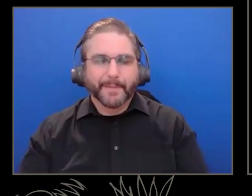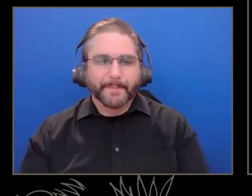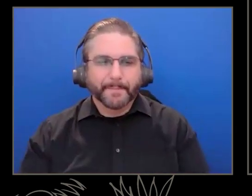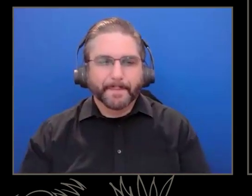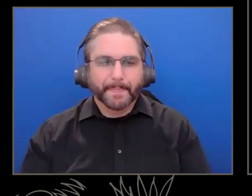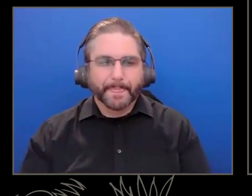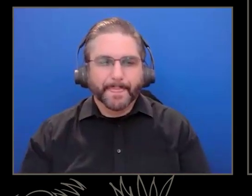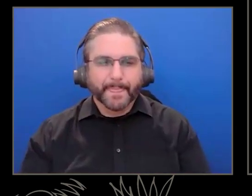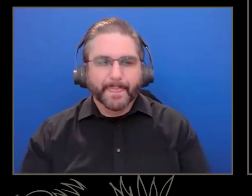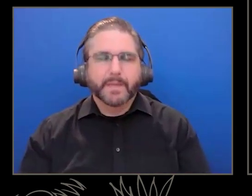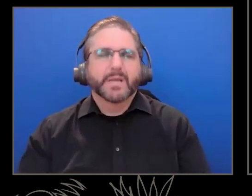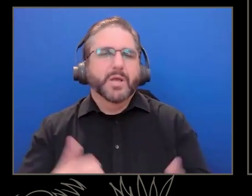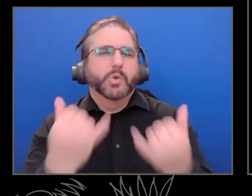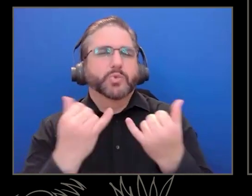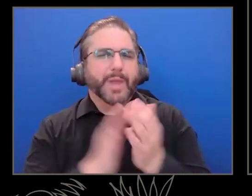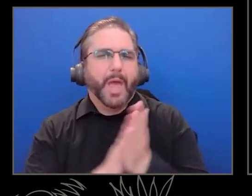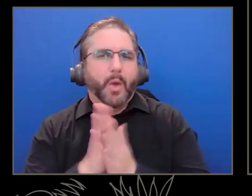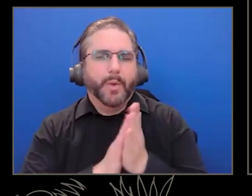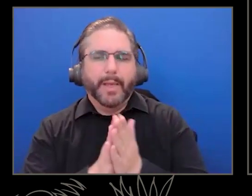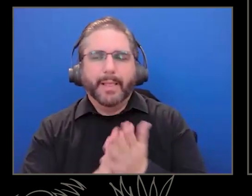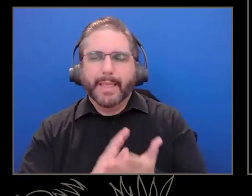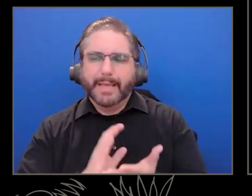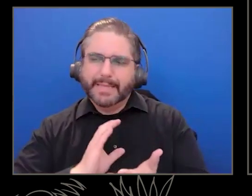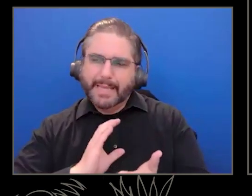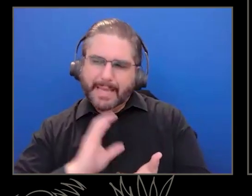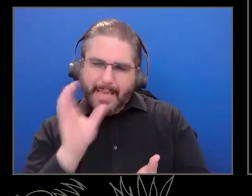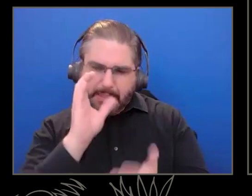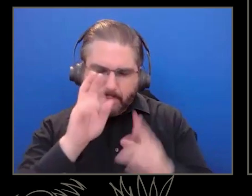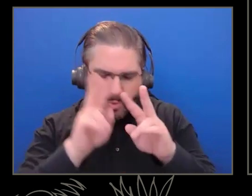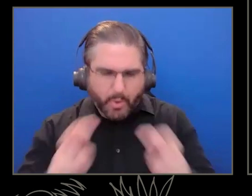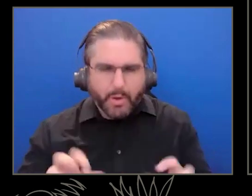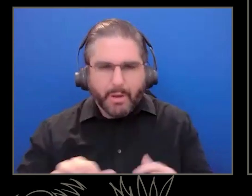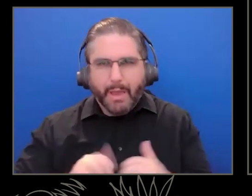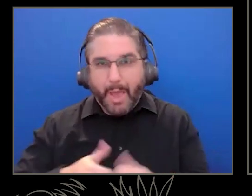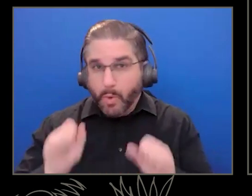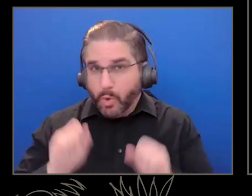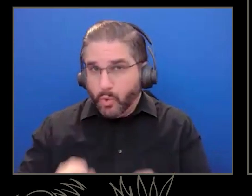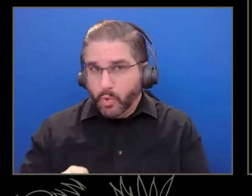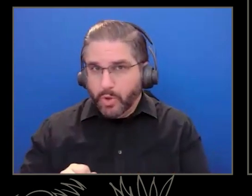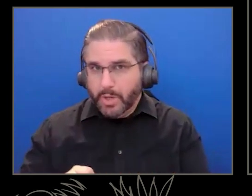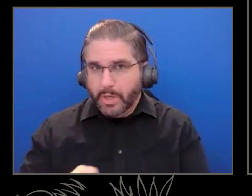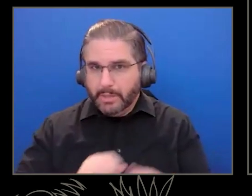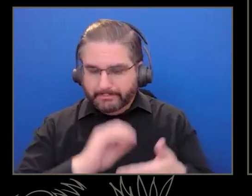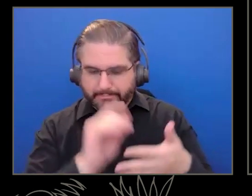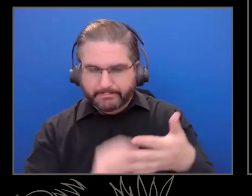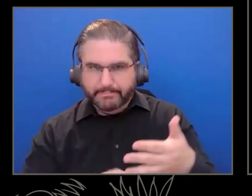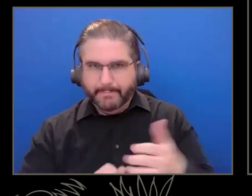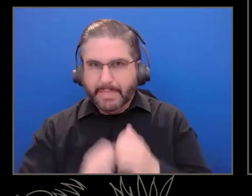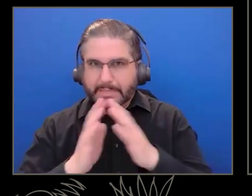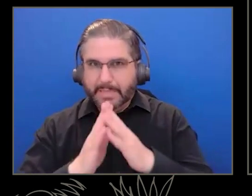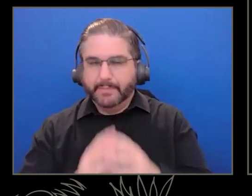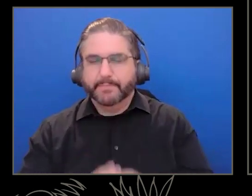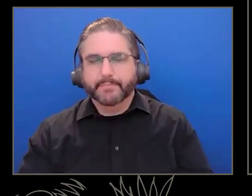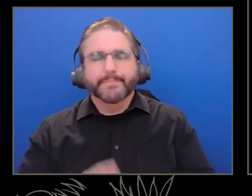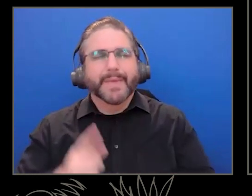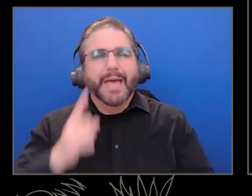Let's kind of explore, again, how this could be built, maybe thinking about the old paradigm.